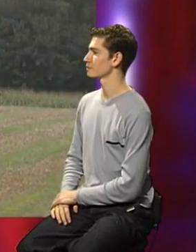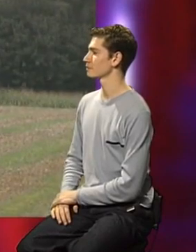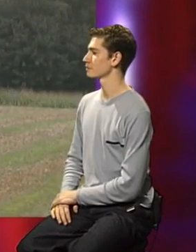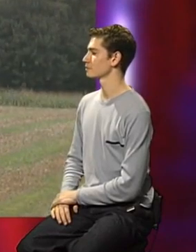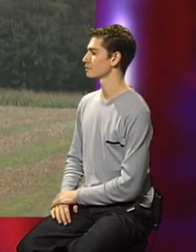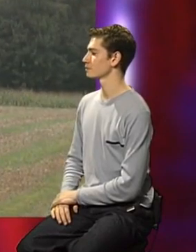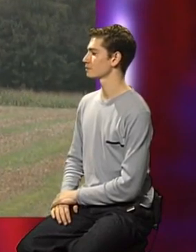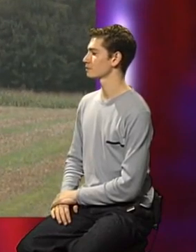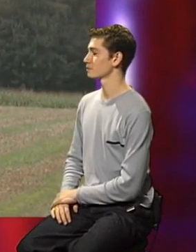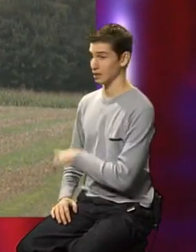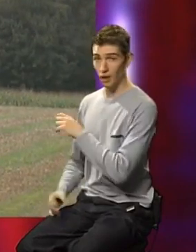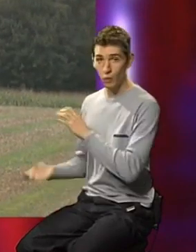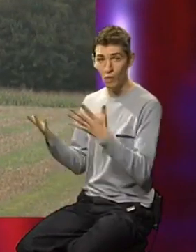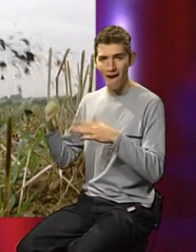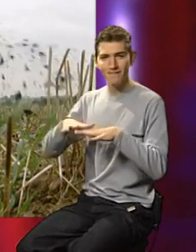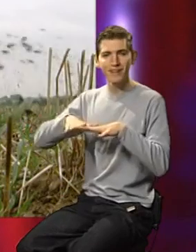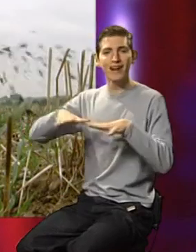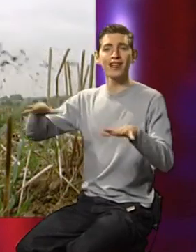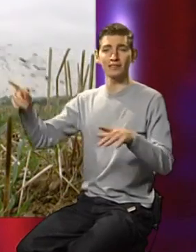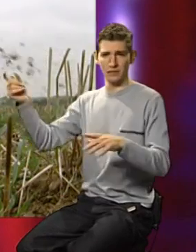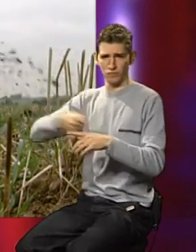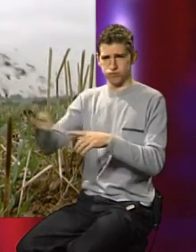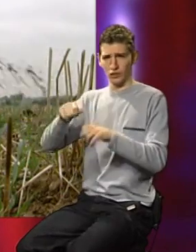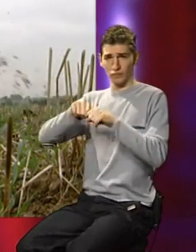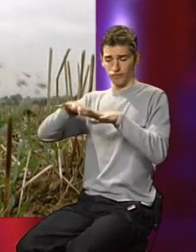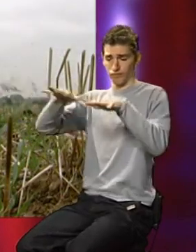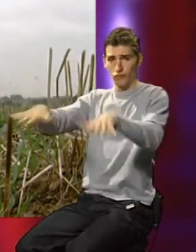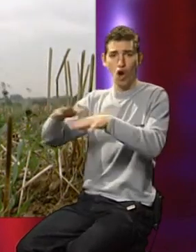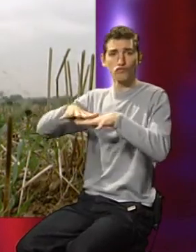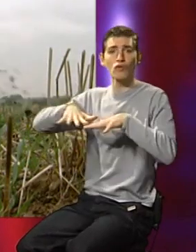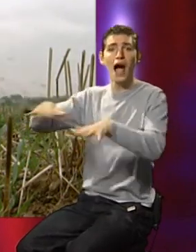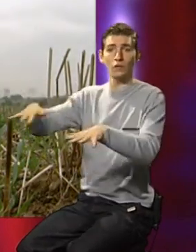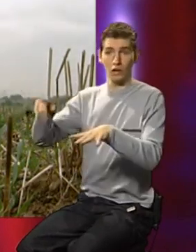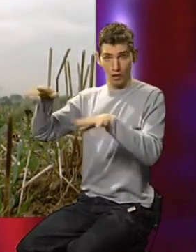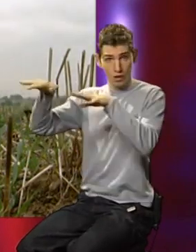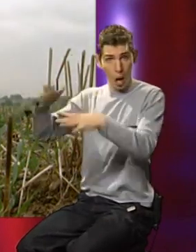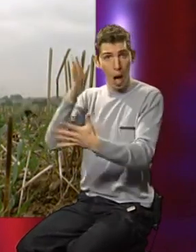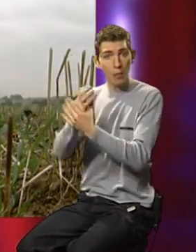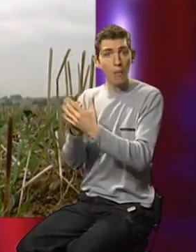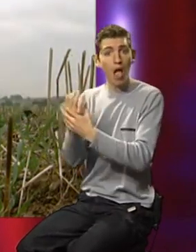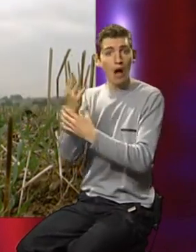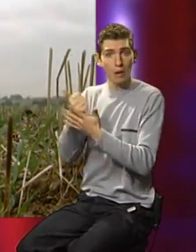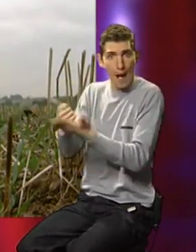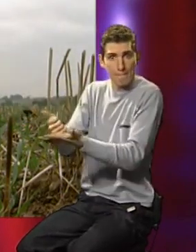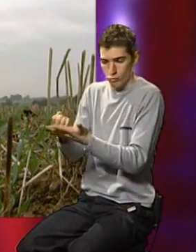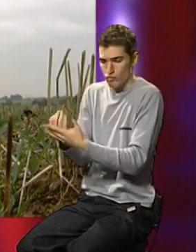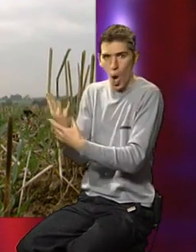It's taken to fields where it's spread on the ground and it helps the plants to grow.